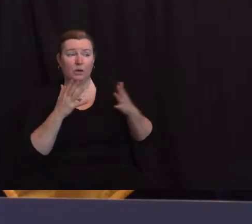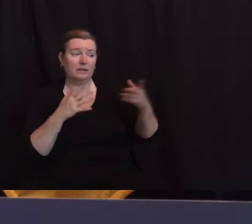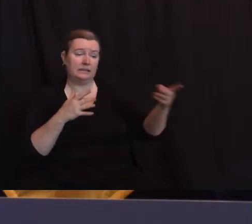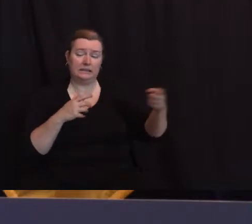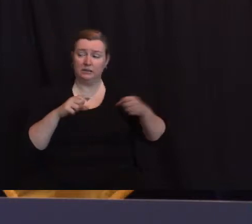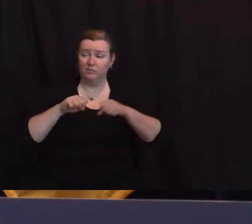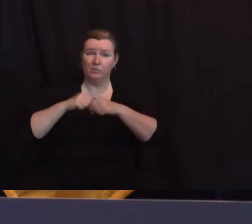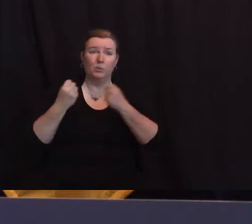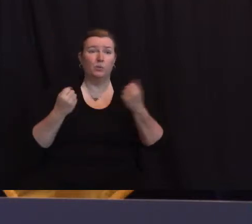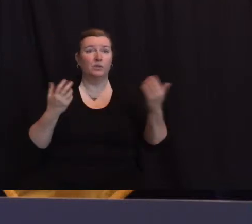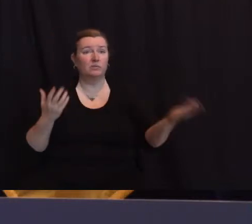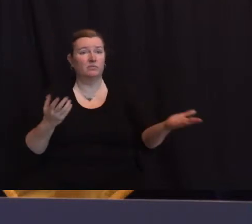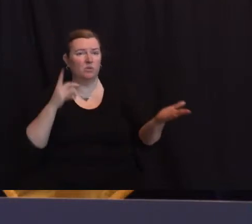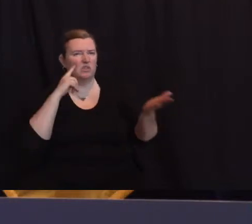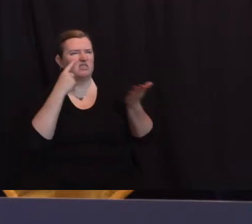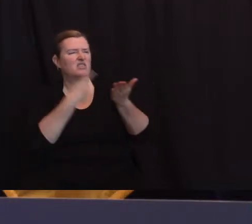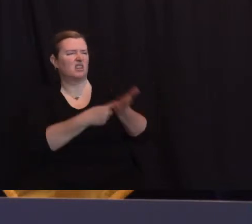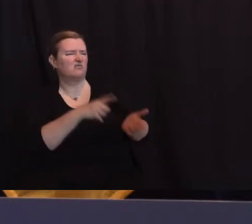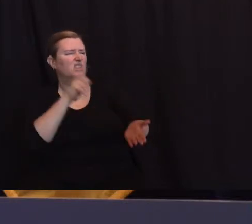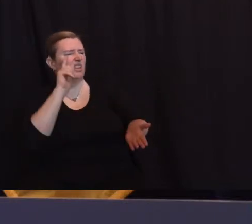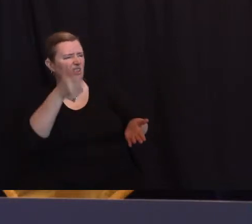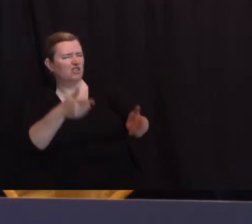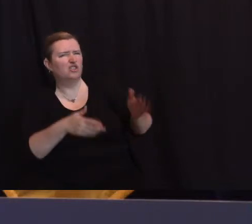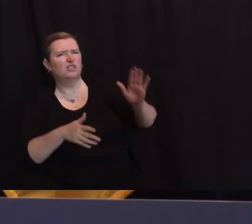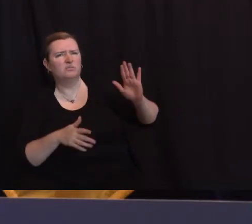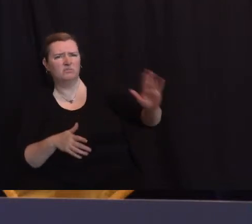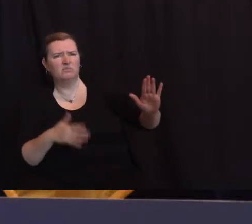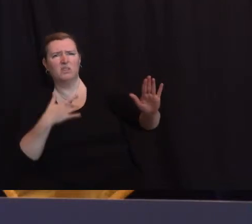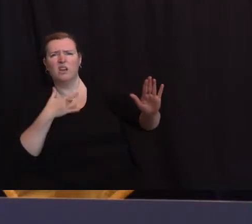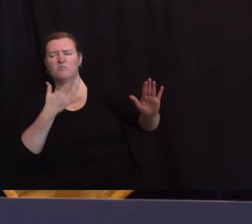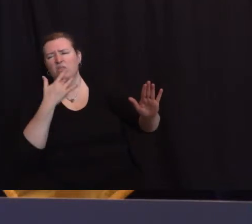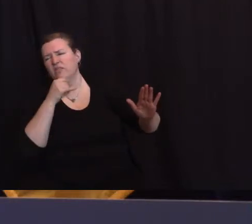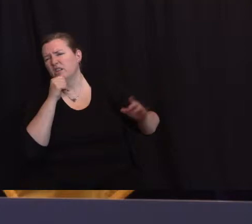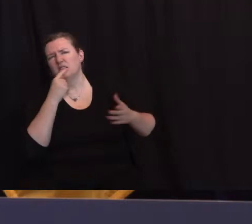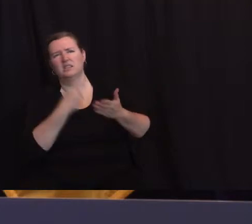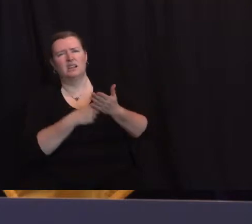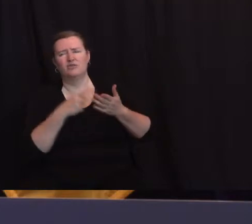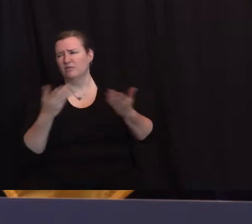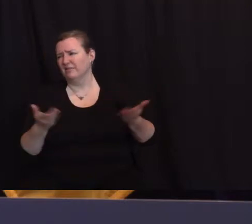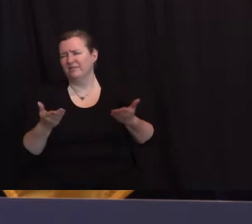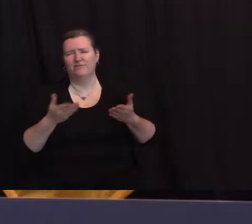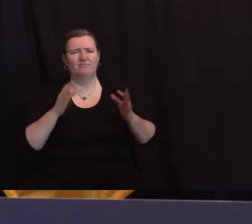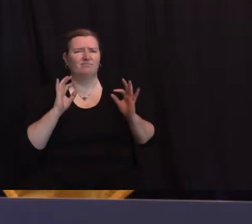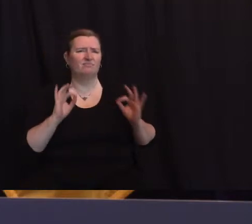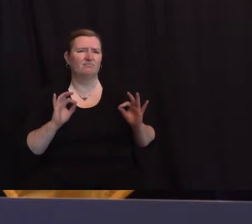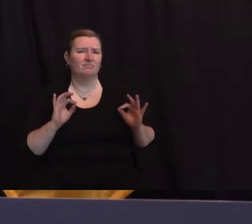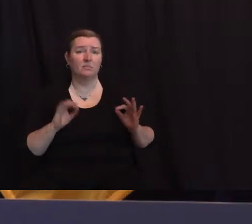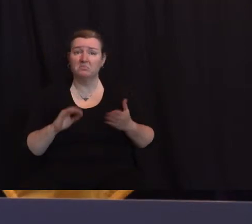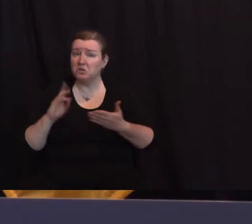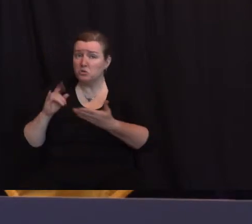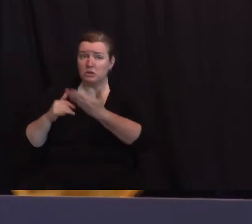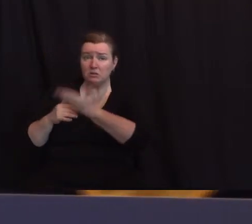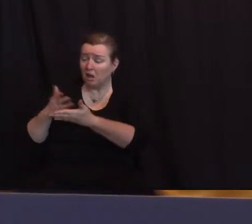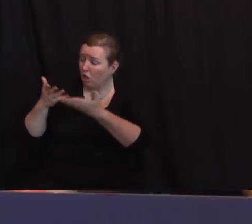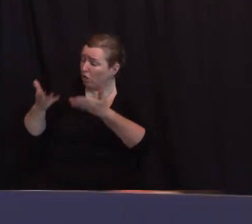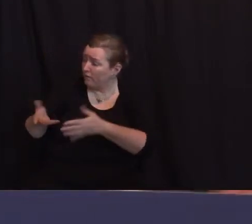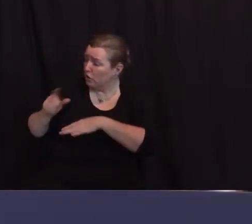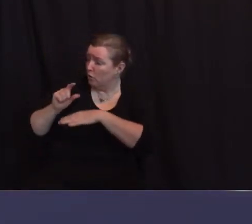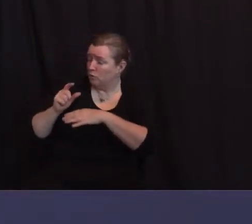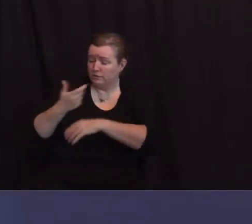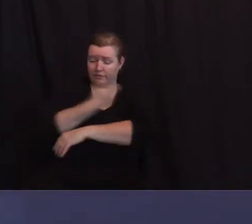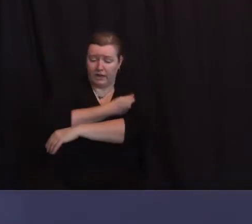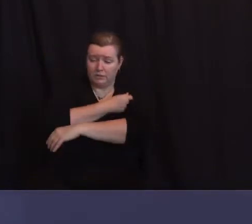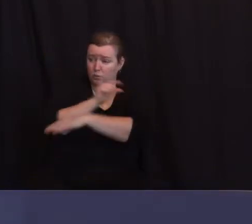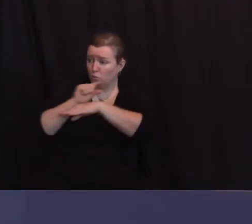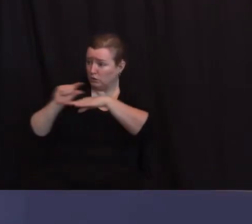more broadly. I'd rather not get into any more politics, if that's okay. Unused doses, Judy, what do you got? We